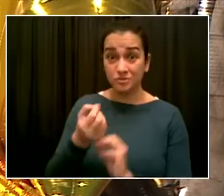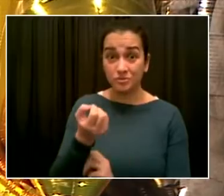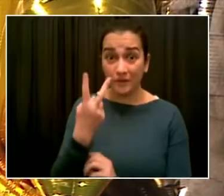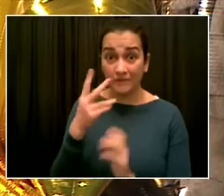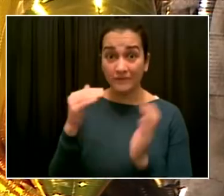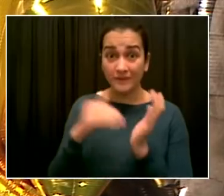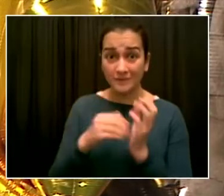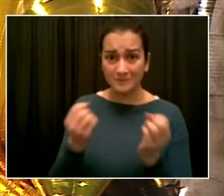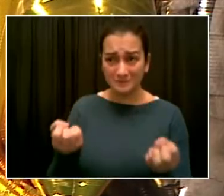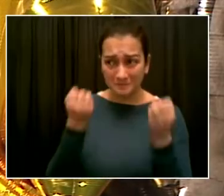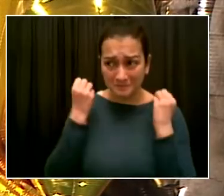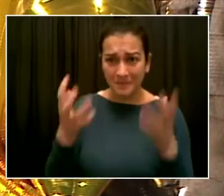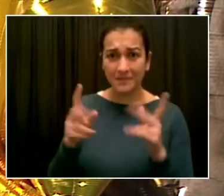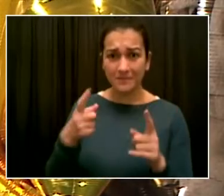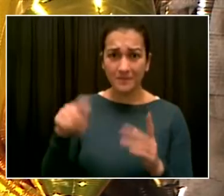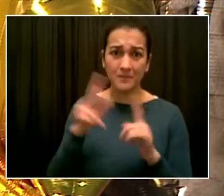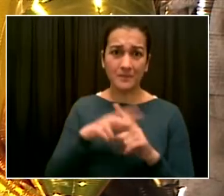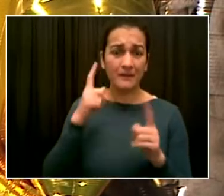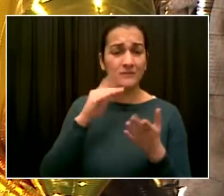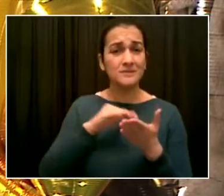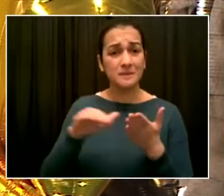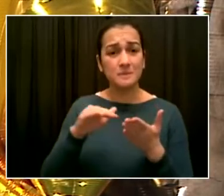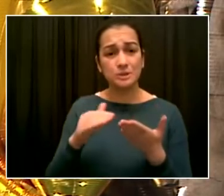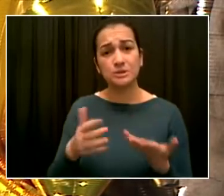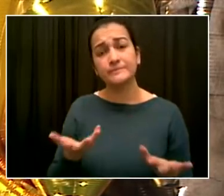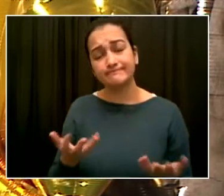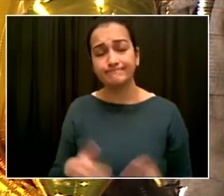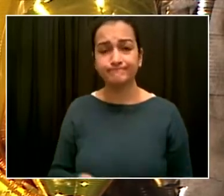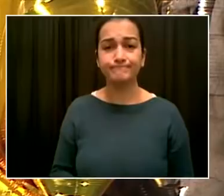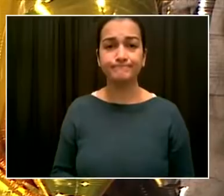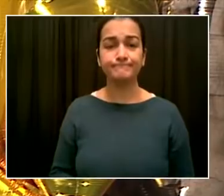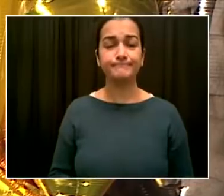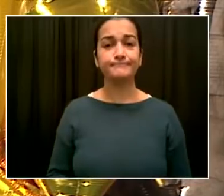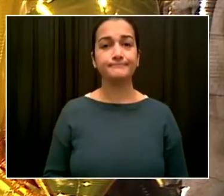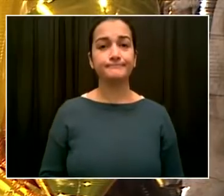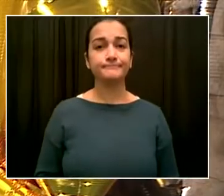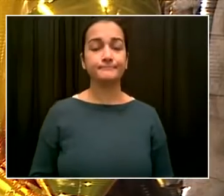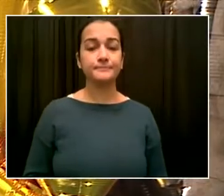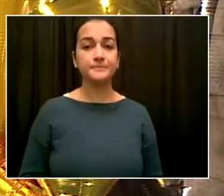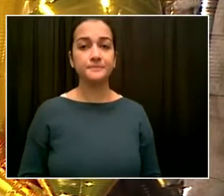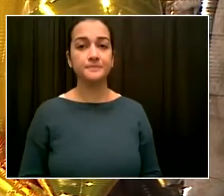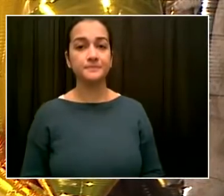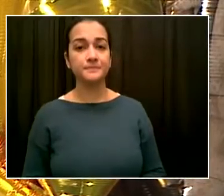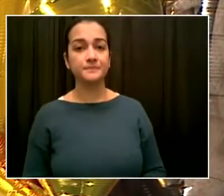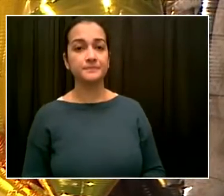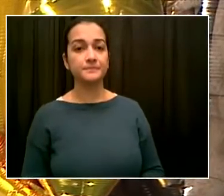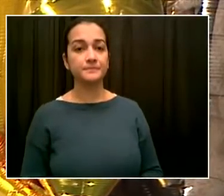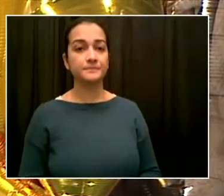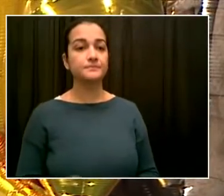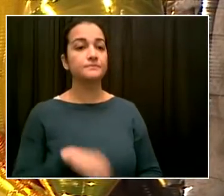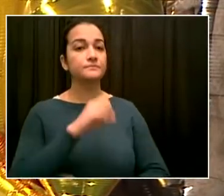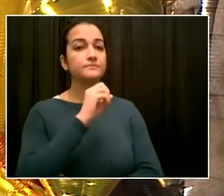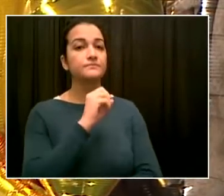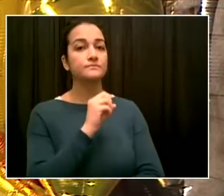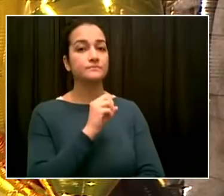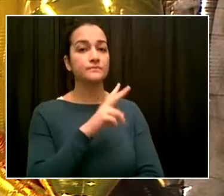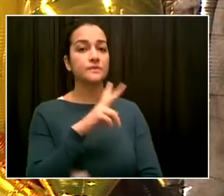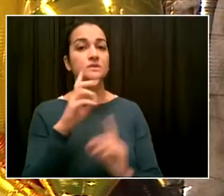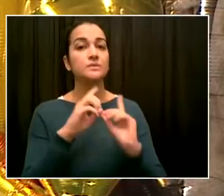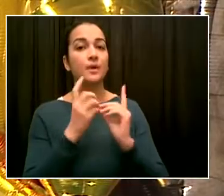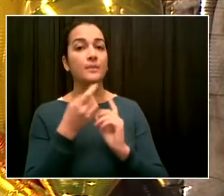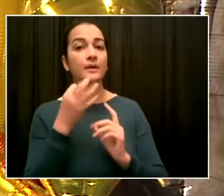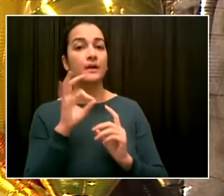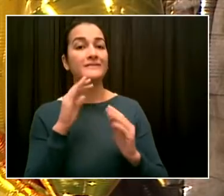That was the Department of Citywide Administrative Services put out guidance telling the agencies, you